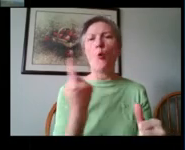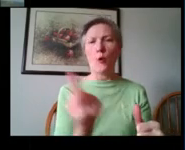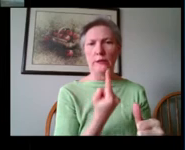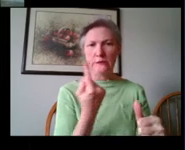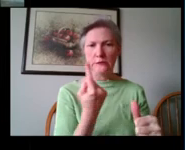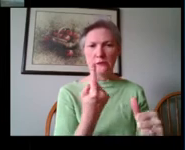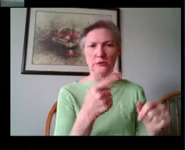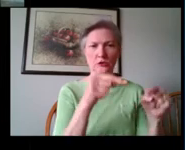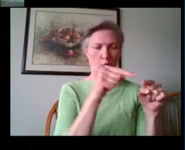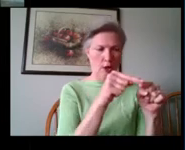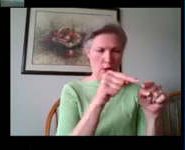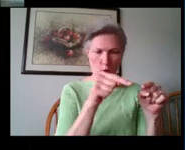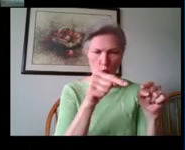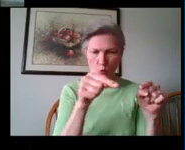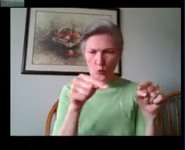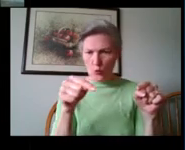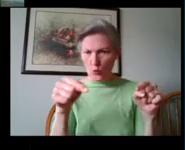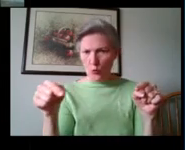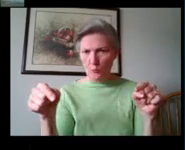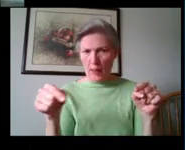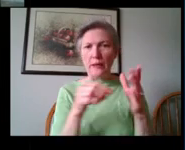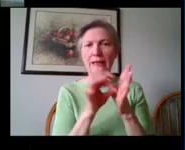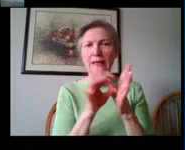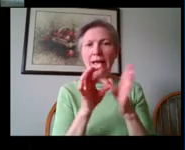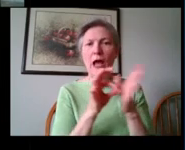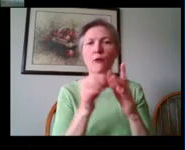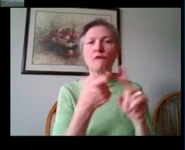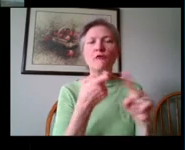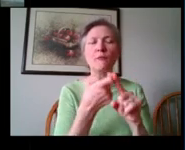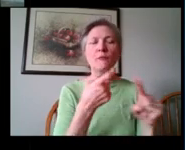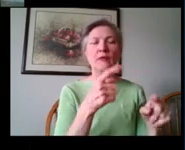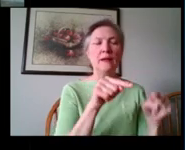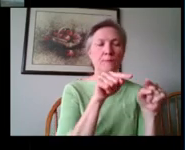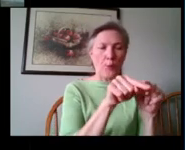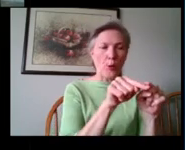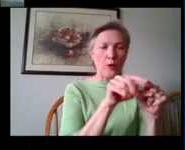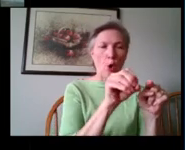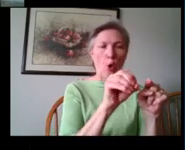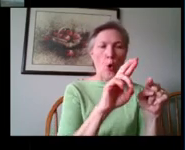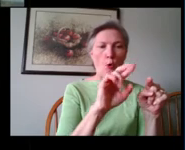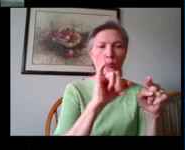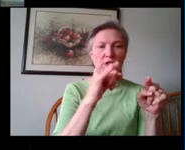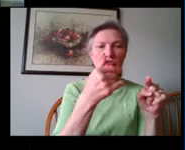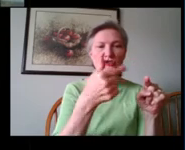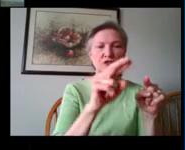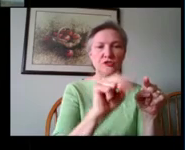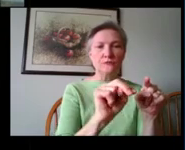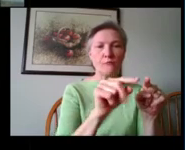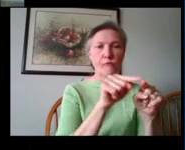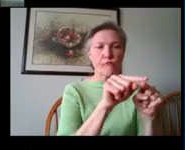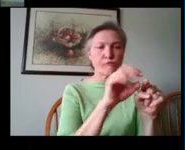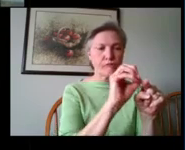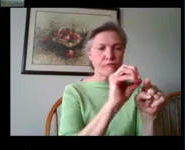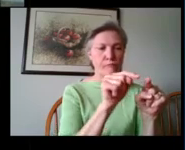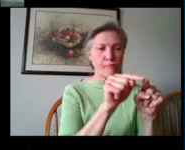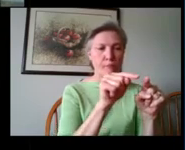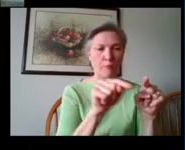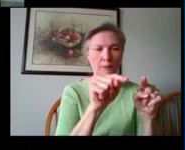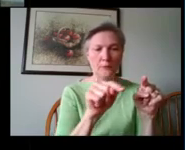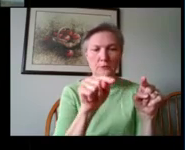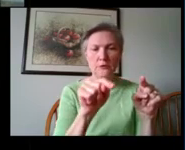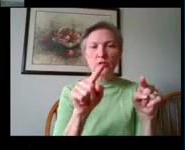that x-axis, I'm going to count up from the origin, which is at 0, right? From the origin until I get